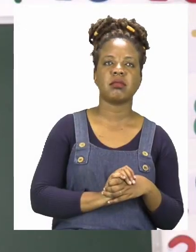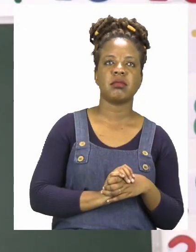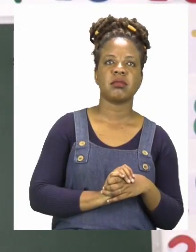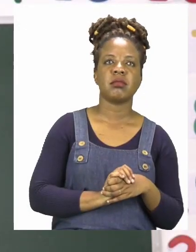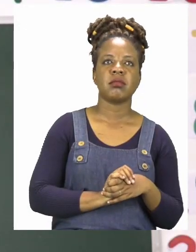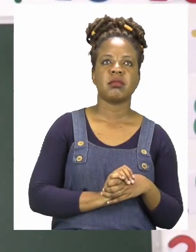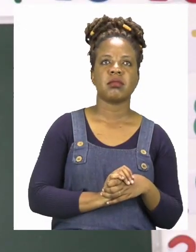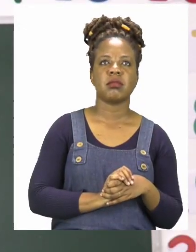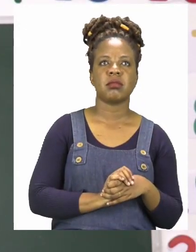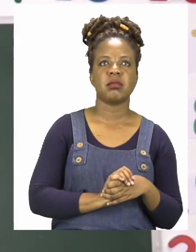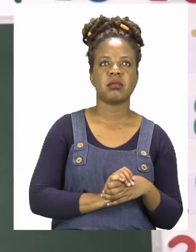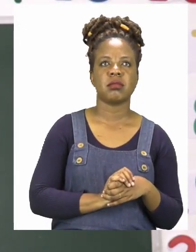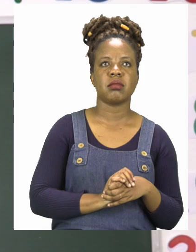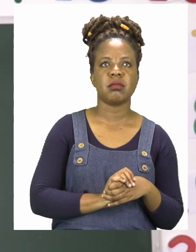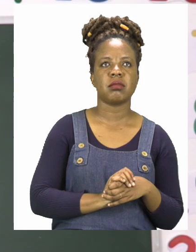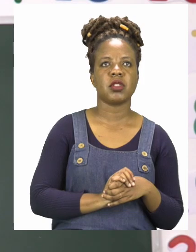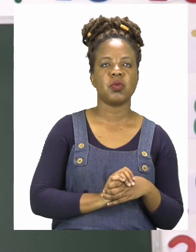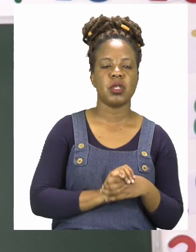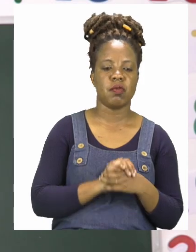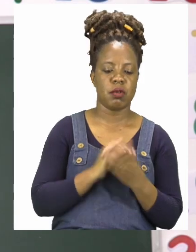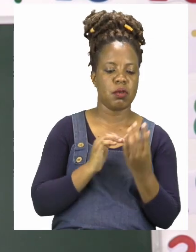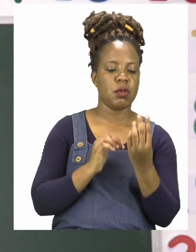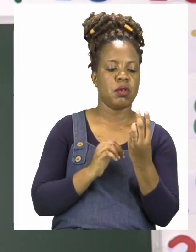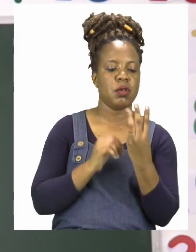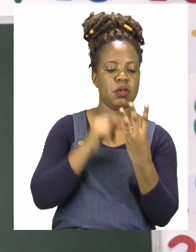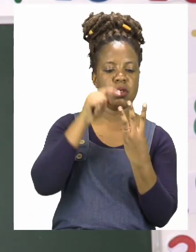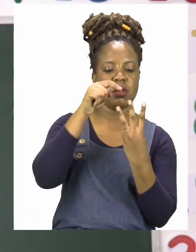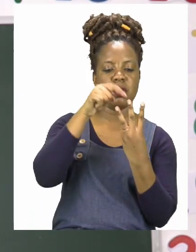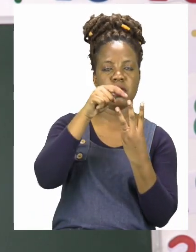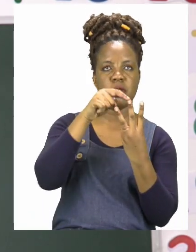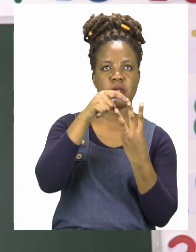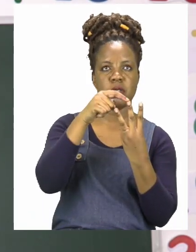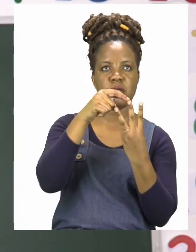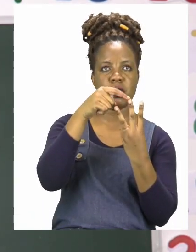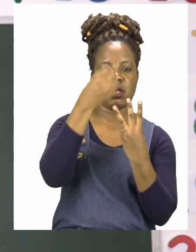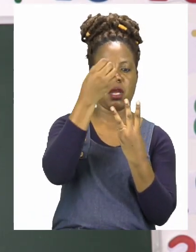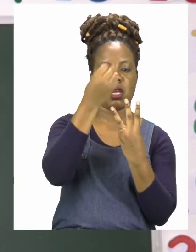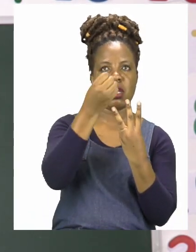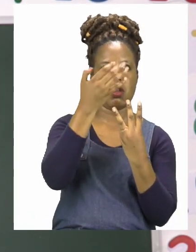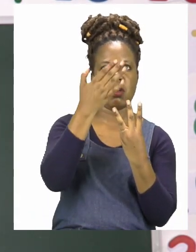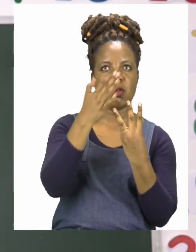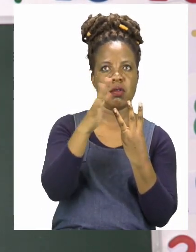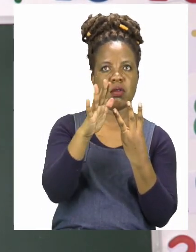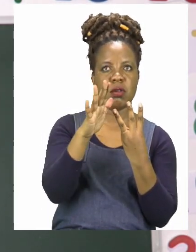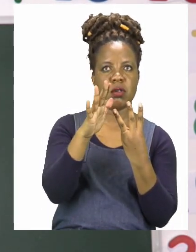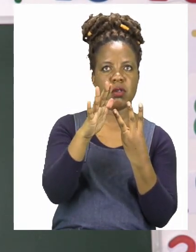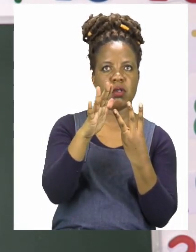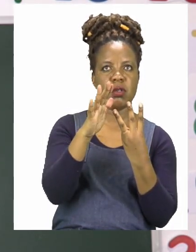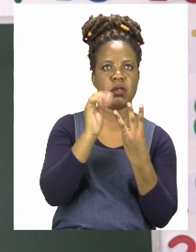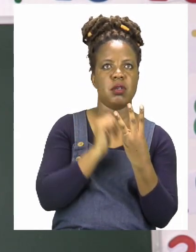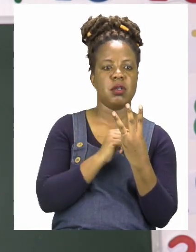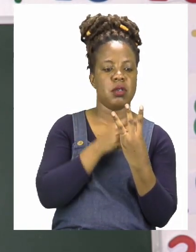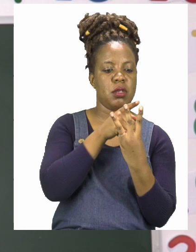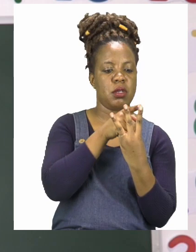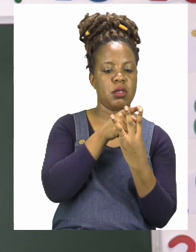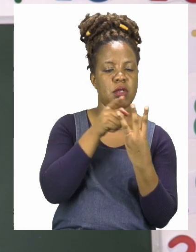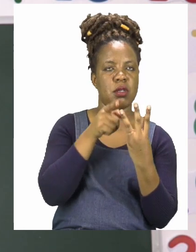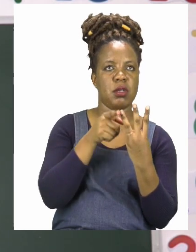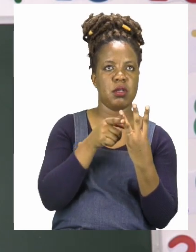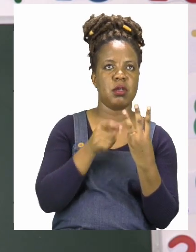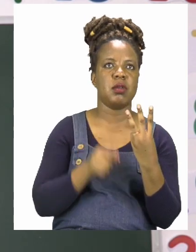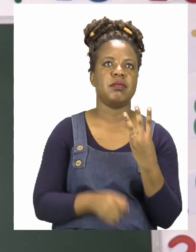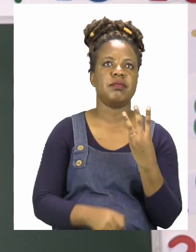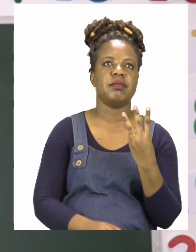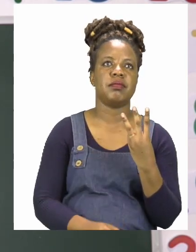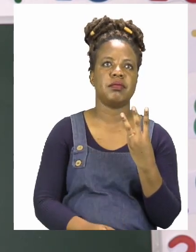looking for these two numbers. Now we know that this is the number in the middle. So